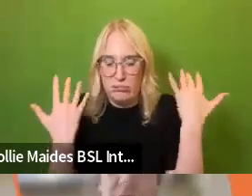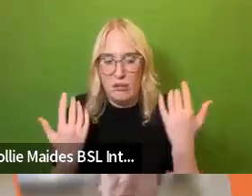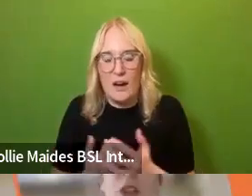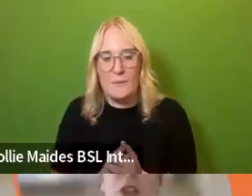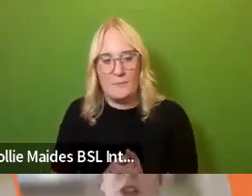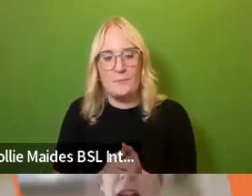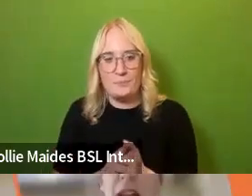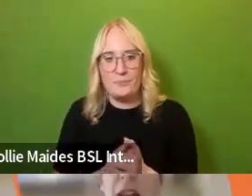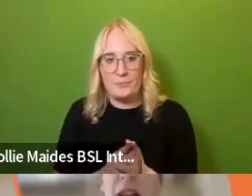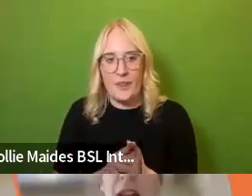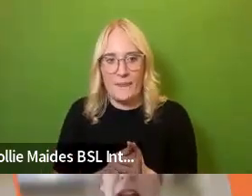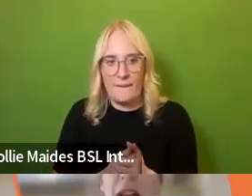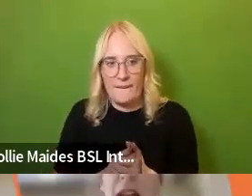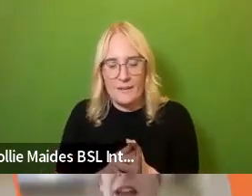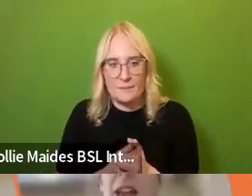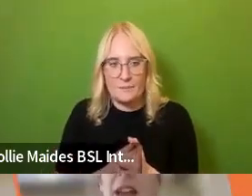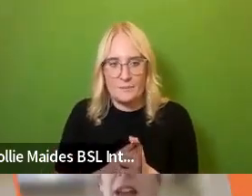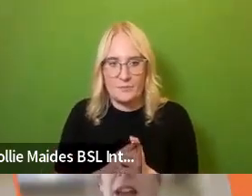to that.